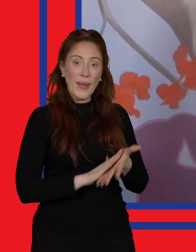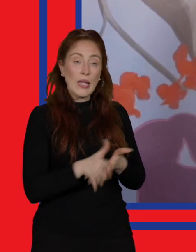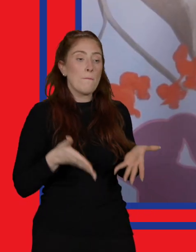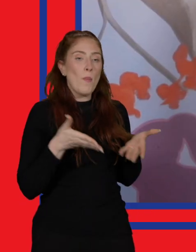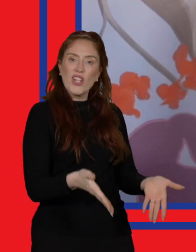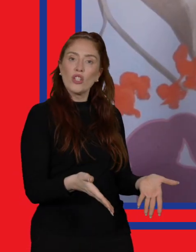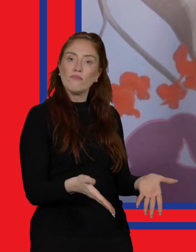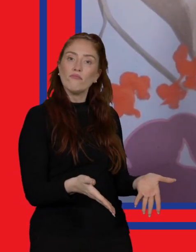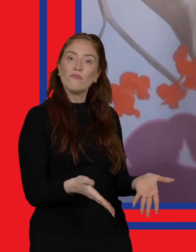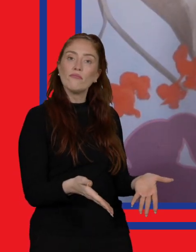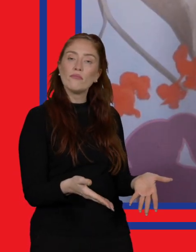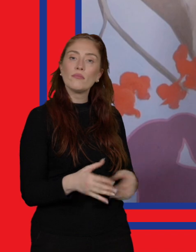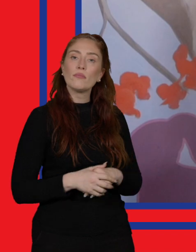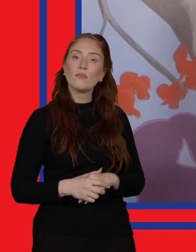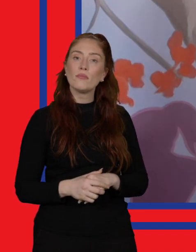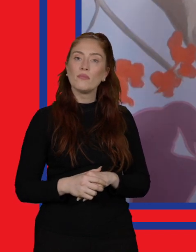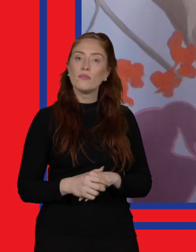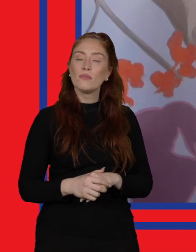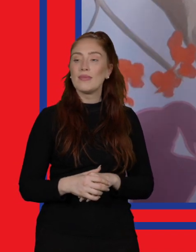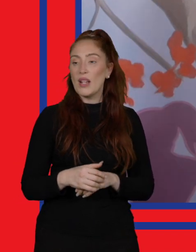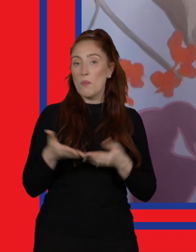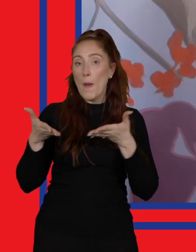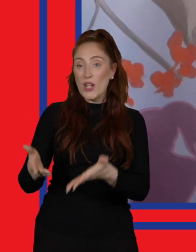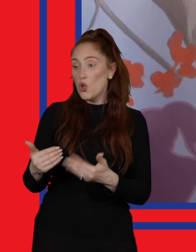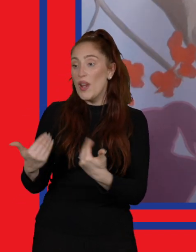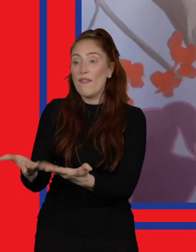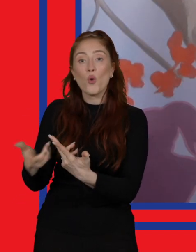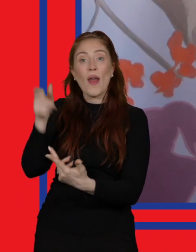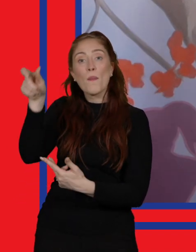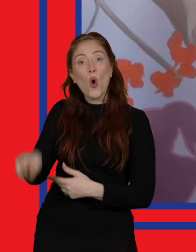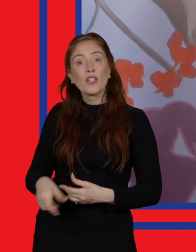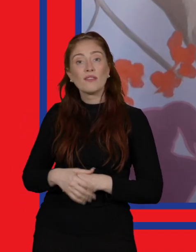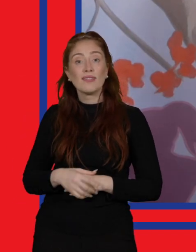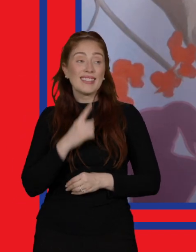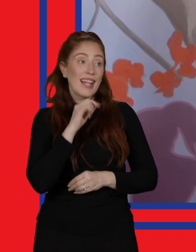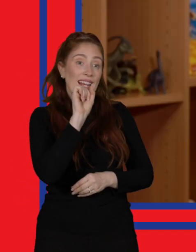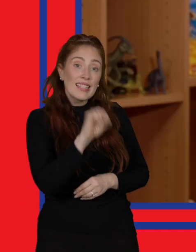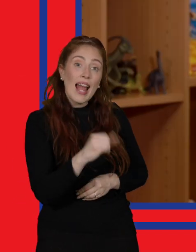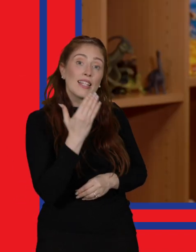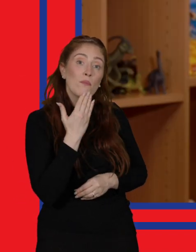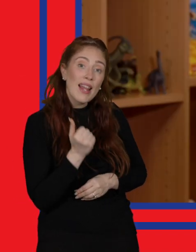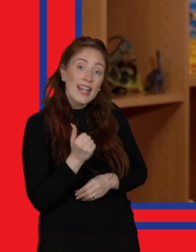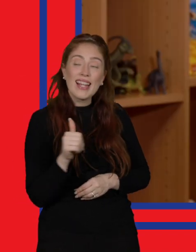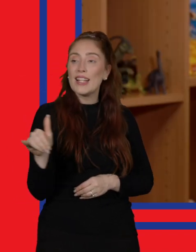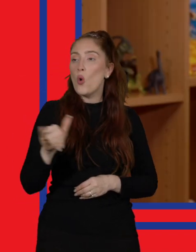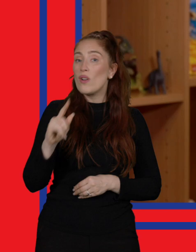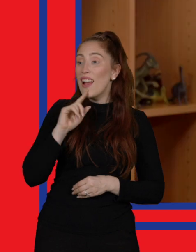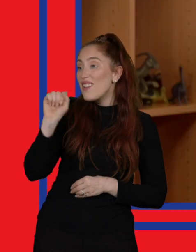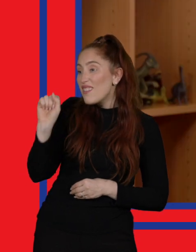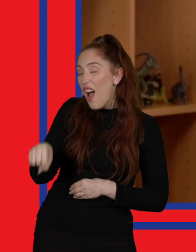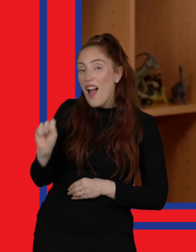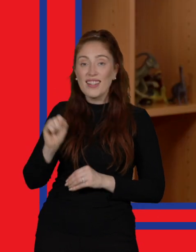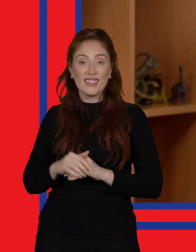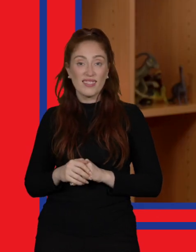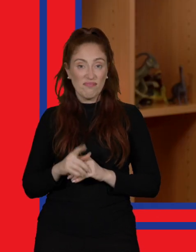Consent is when you give someone your permission. A type of permission that you have to give someone is saying yes please,